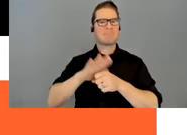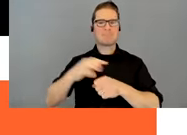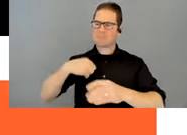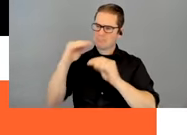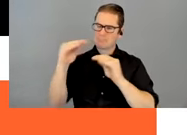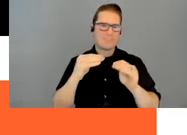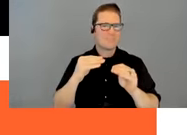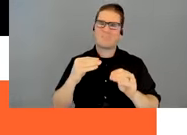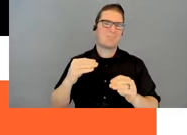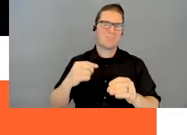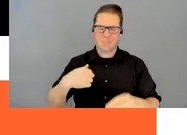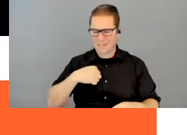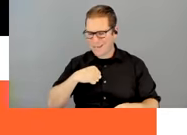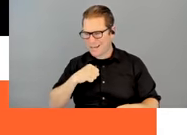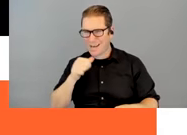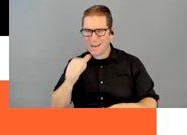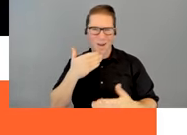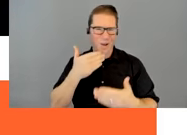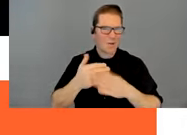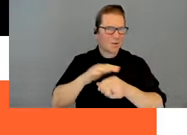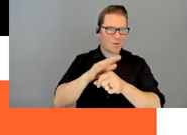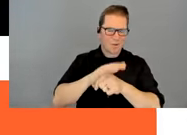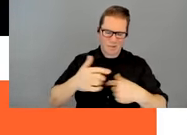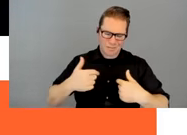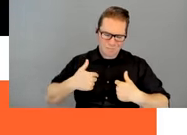This is work burnout.